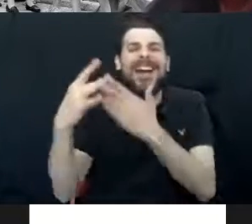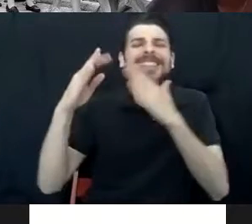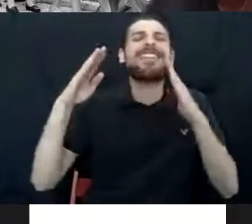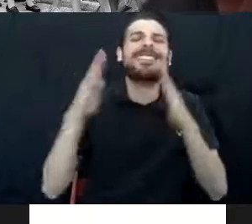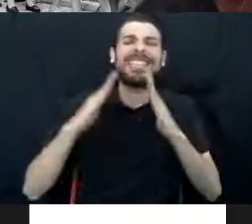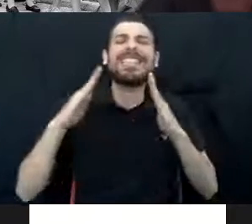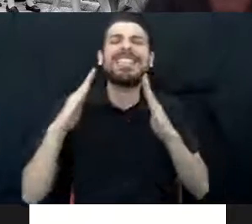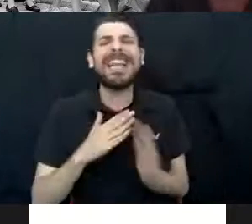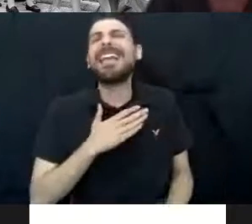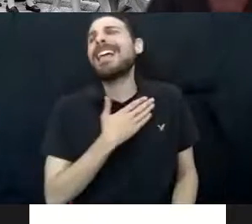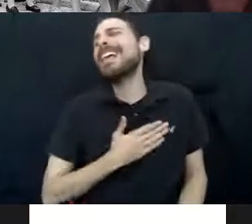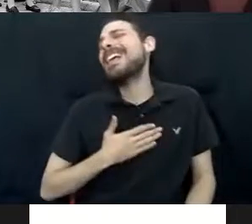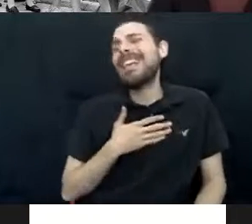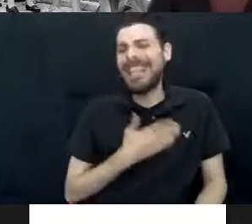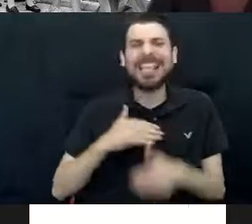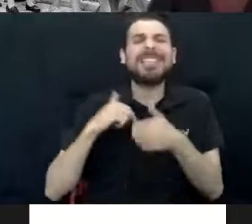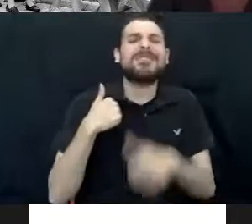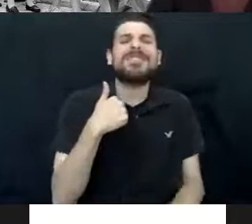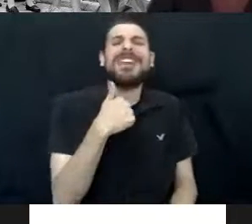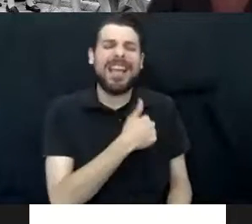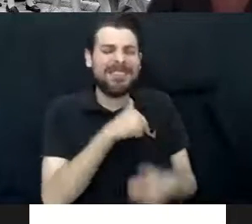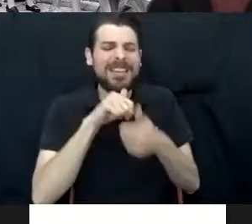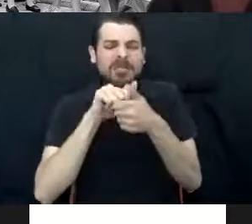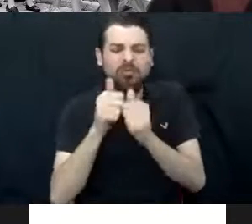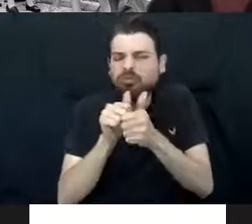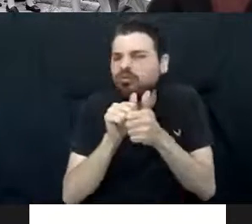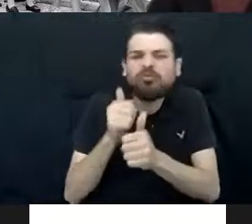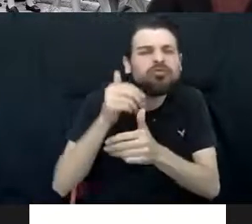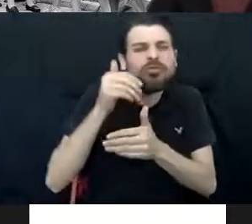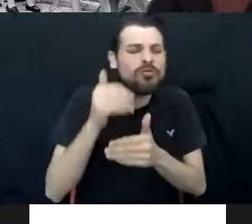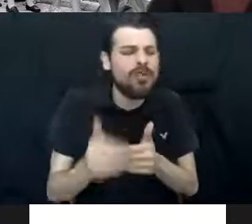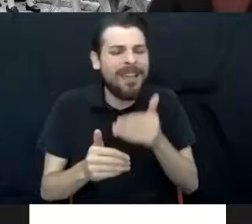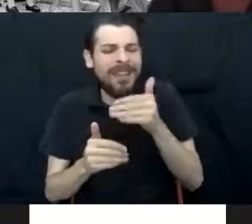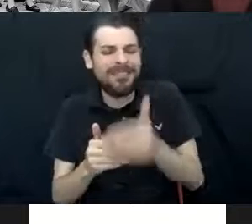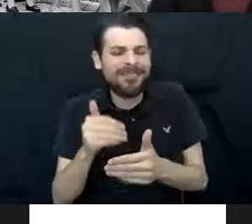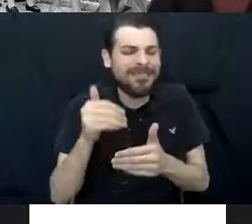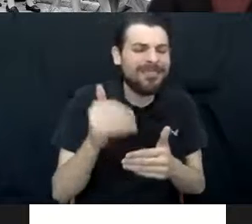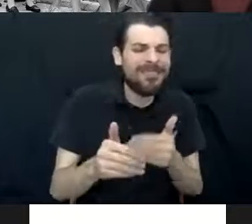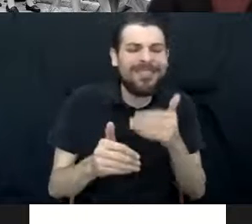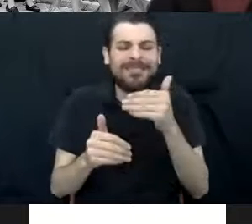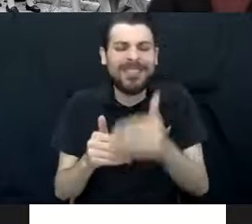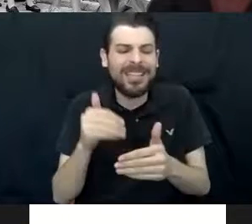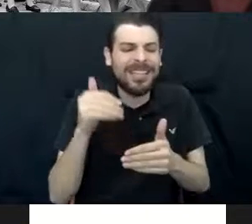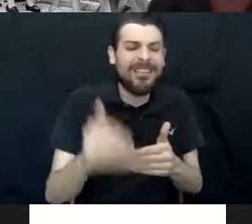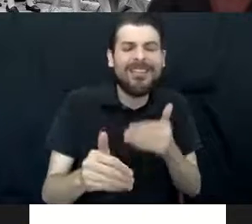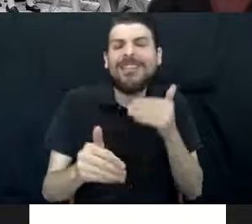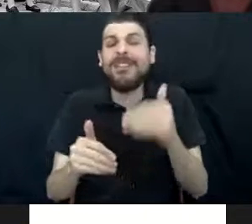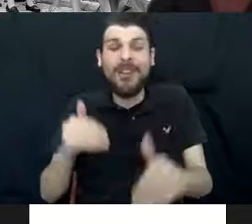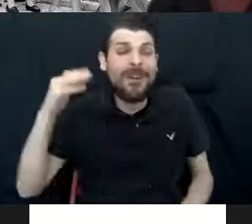Guide our city while we run this race, cause we